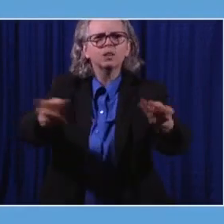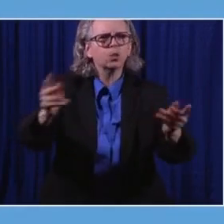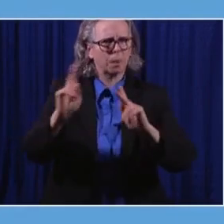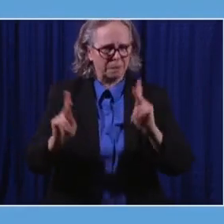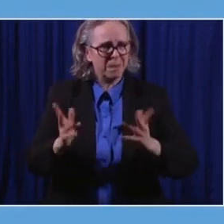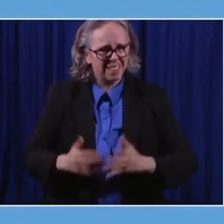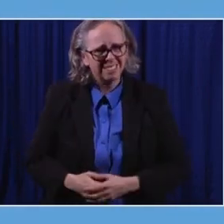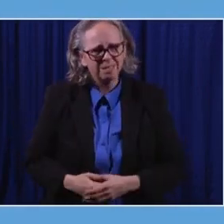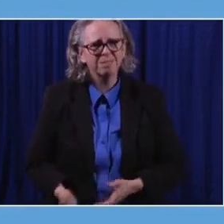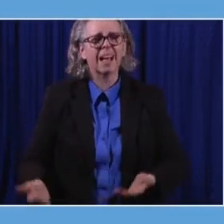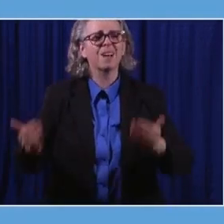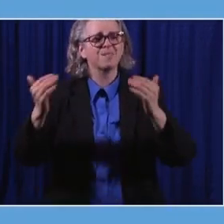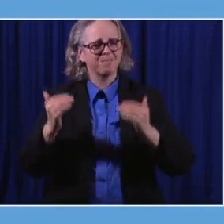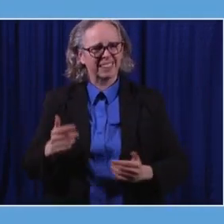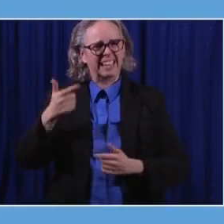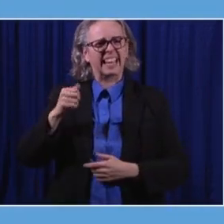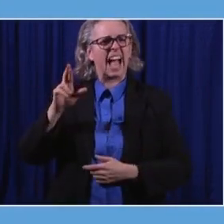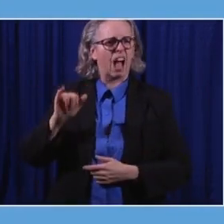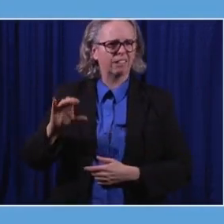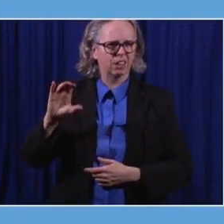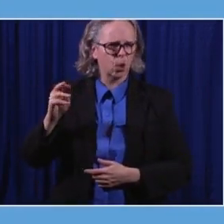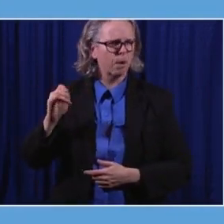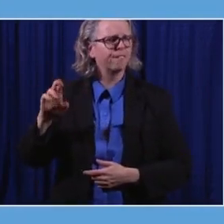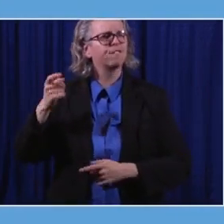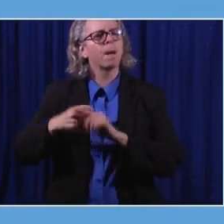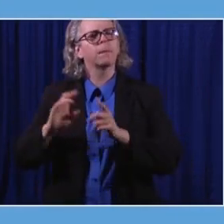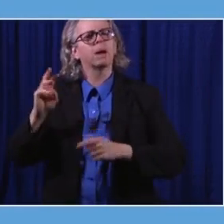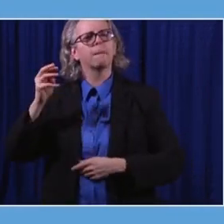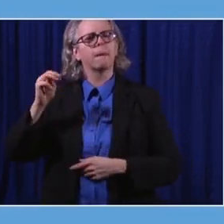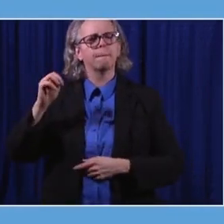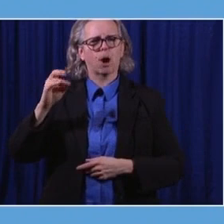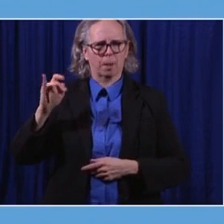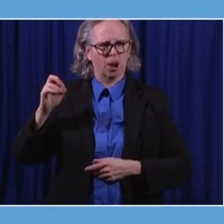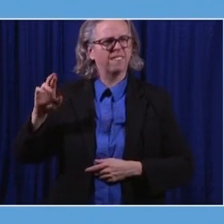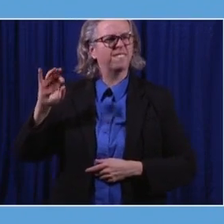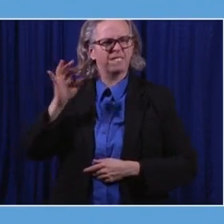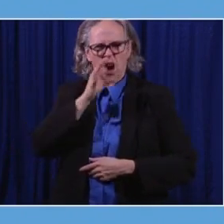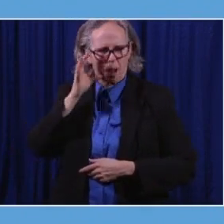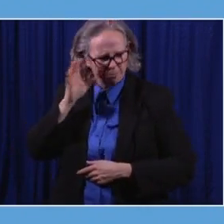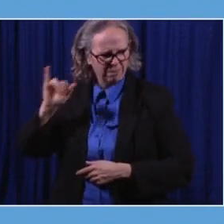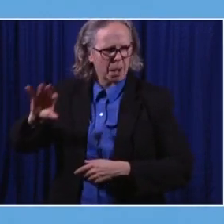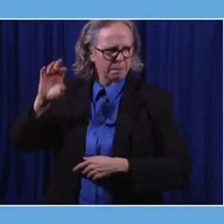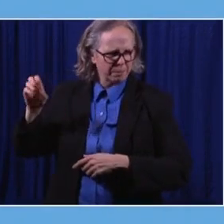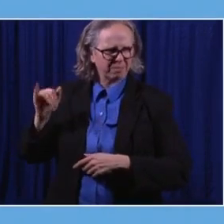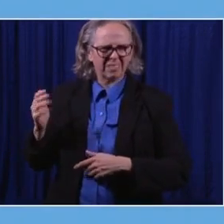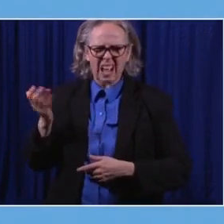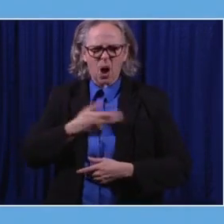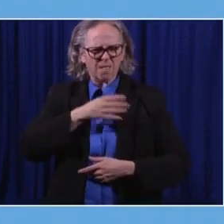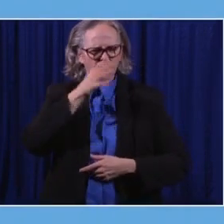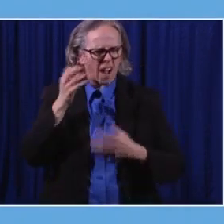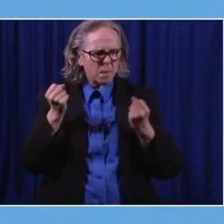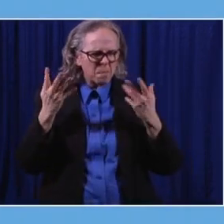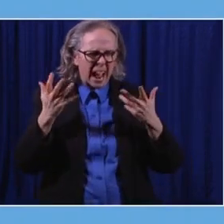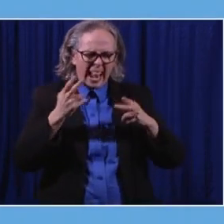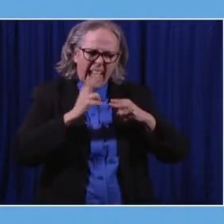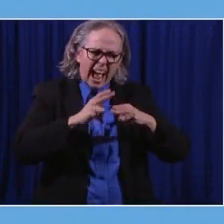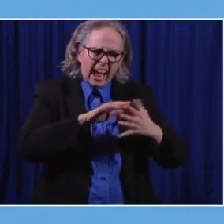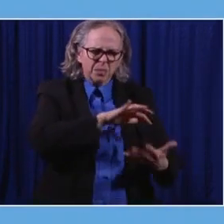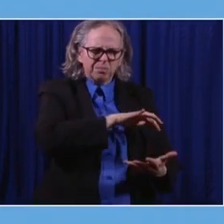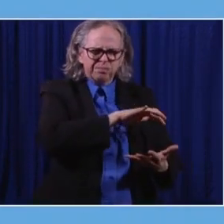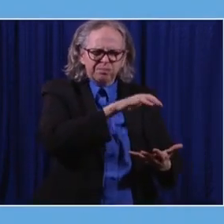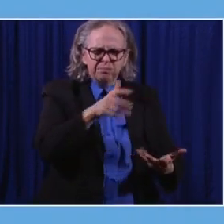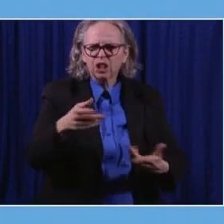Cooper with Cooper Farms. Our company has been donating cartons of eggs and turkey meat to the local community